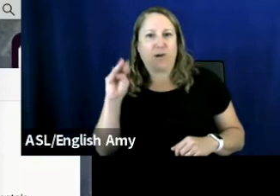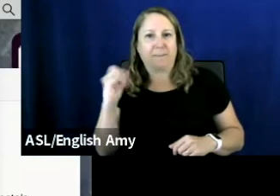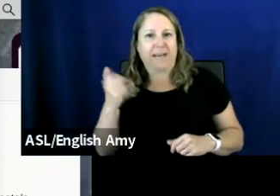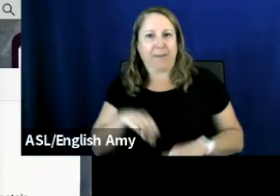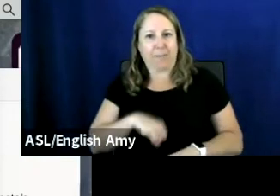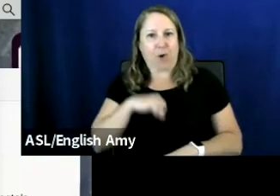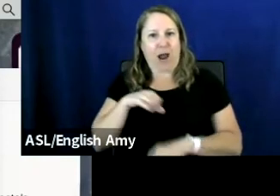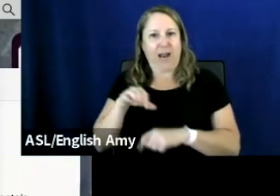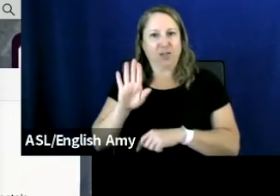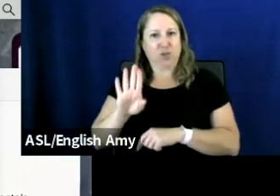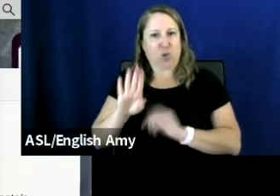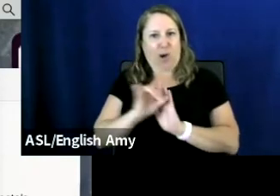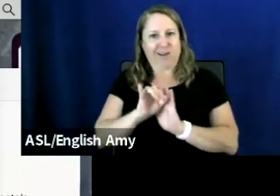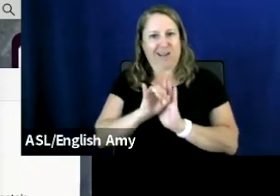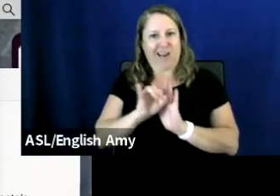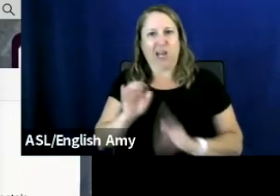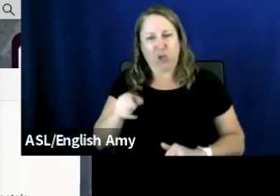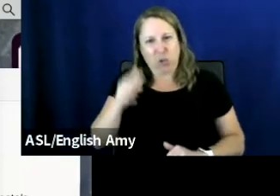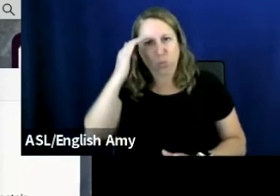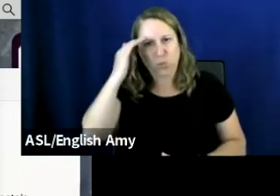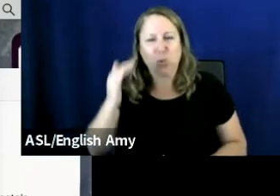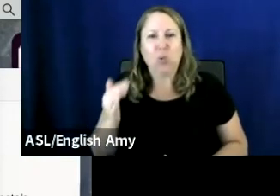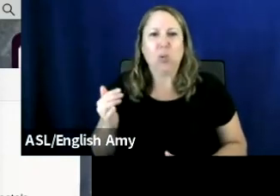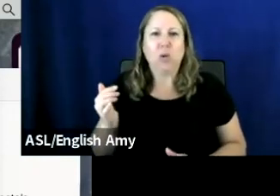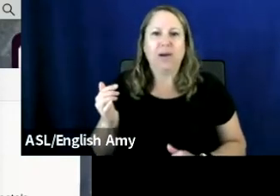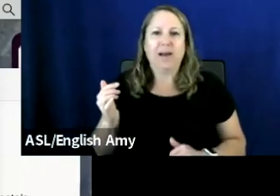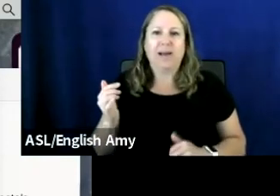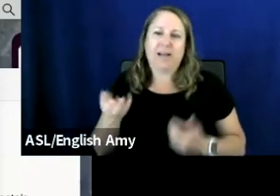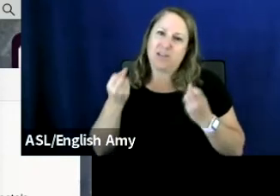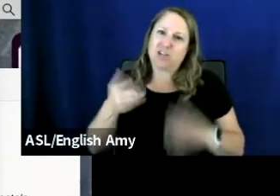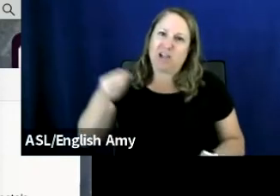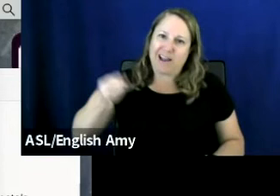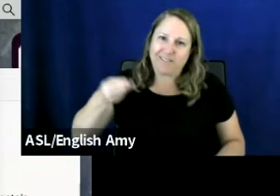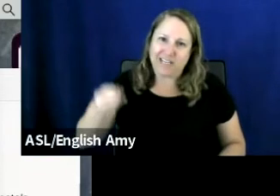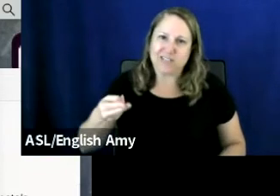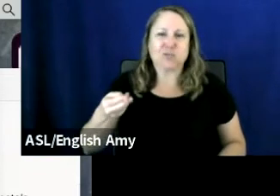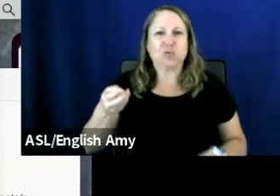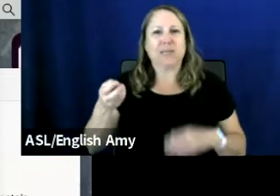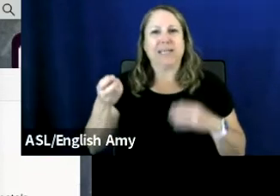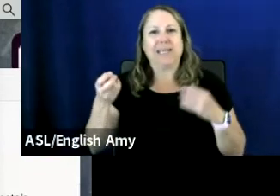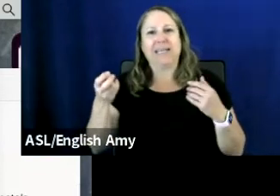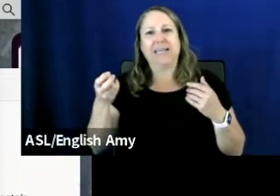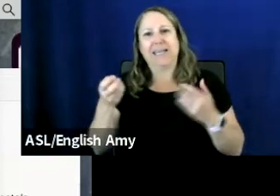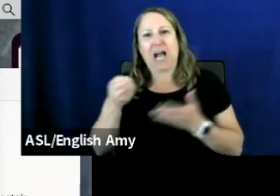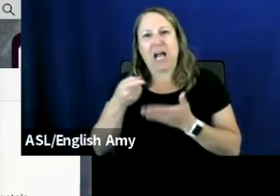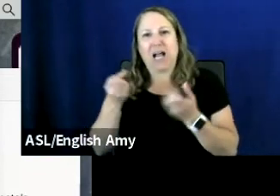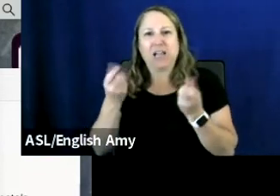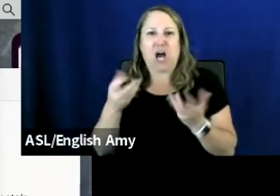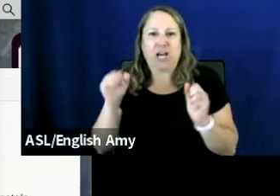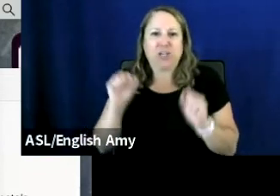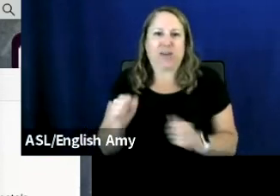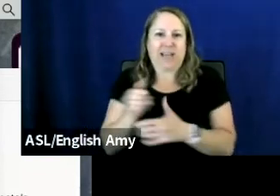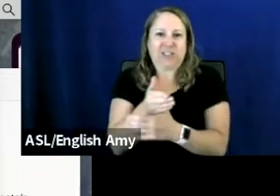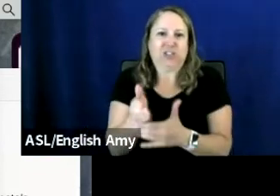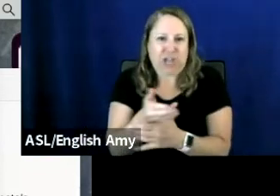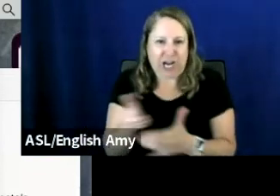like you do definitely, I think, lose a lot of like history, a lot of knowledge, a lot of this like discourse that you can potentially have in the classroom to